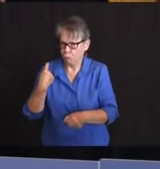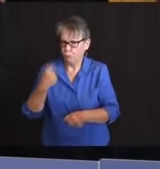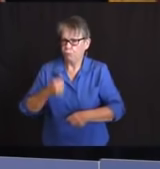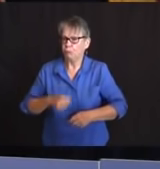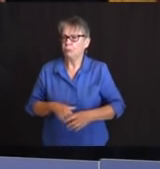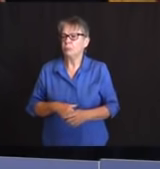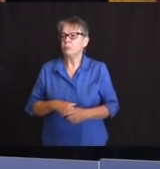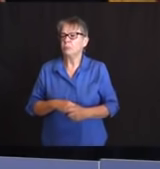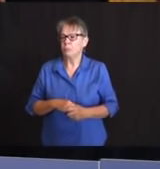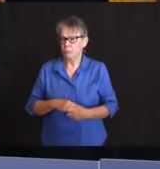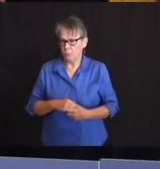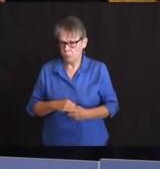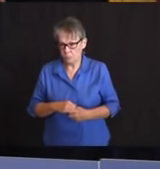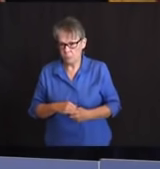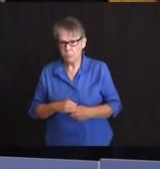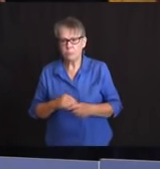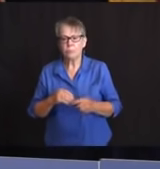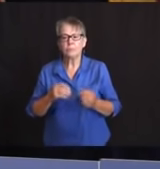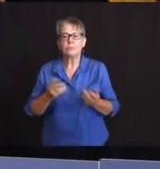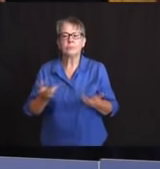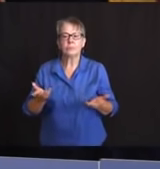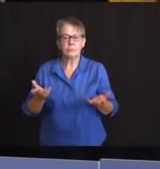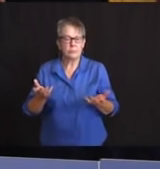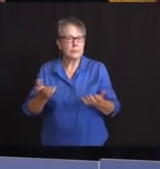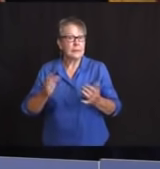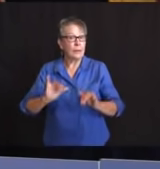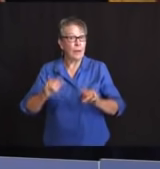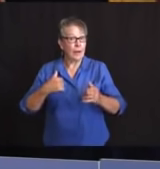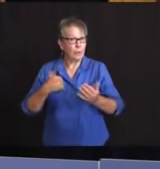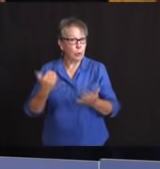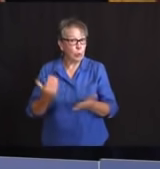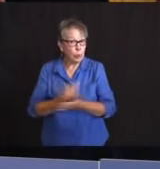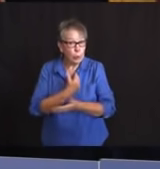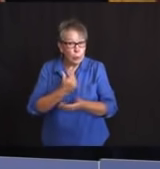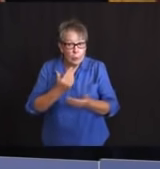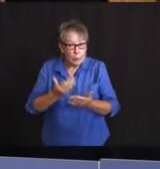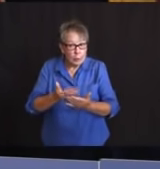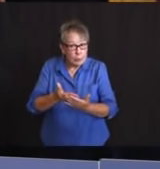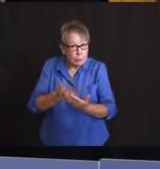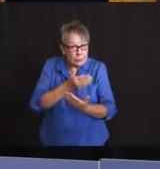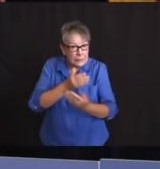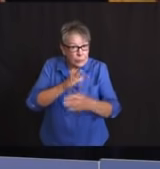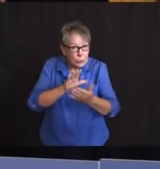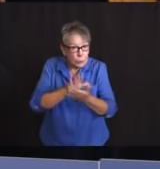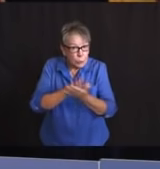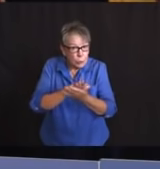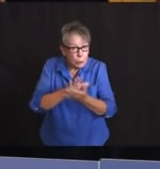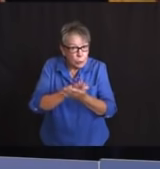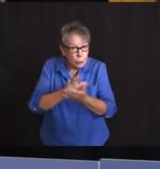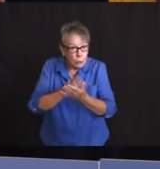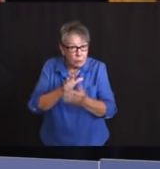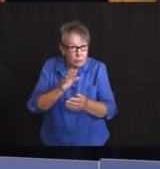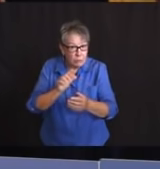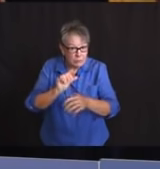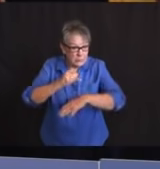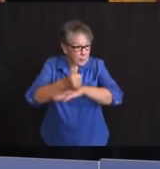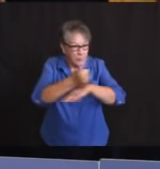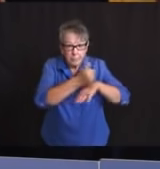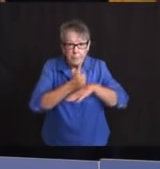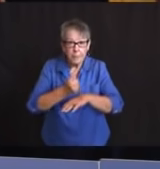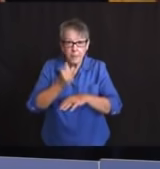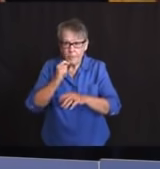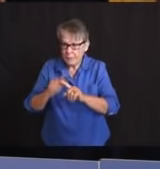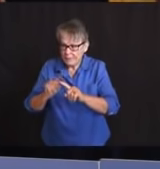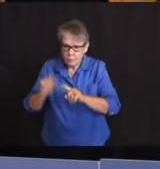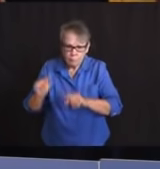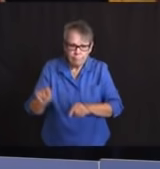in districts. And finally, the governor also announced an allocation of $100 million in federal coronavirus